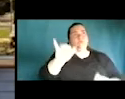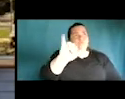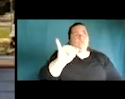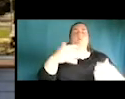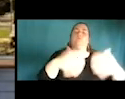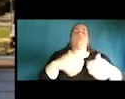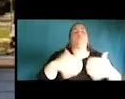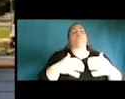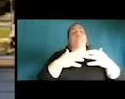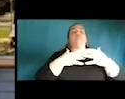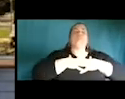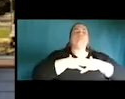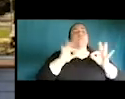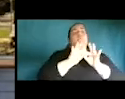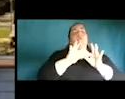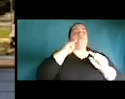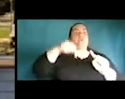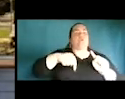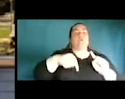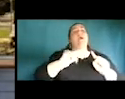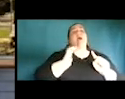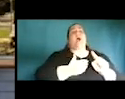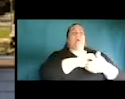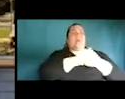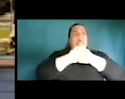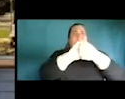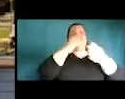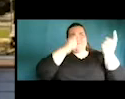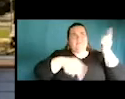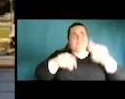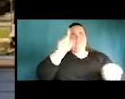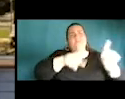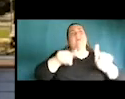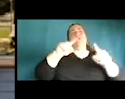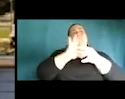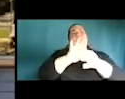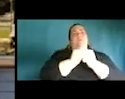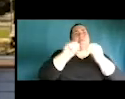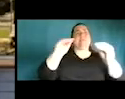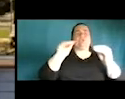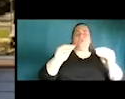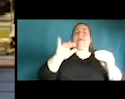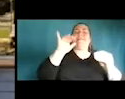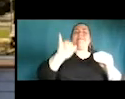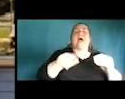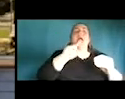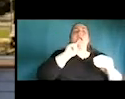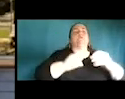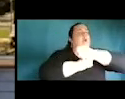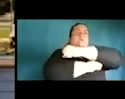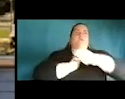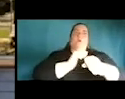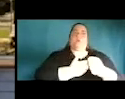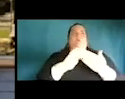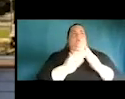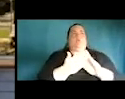as a collective partnership defines our shared learning community. This extends both to the partnership of faculty,